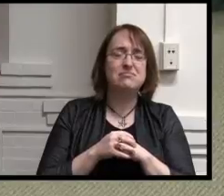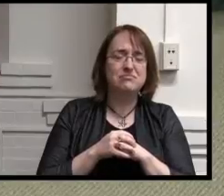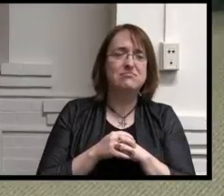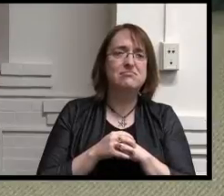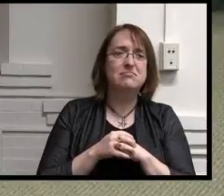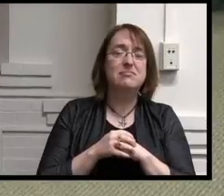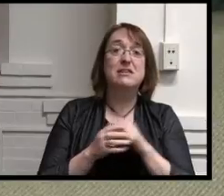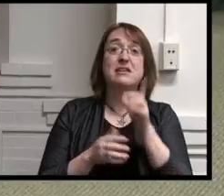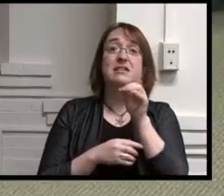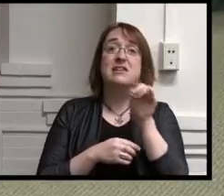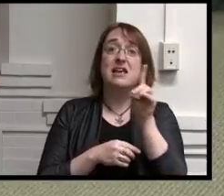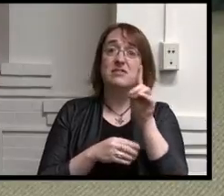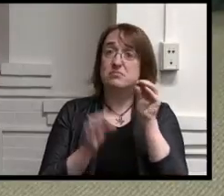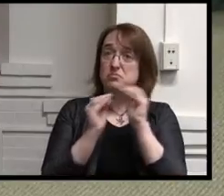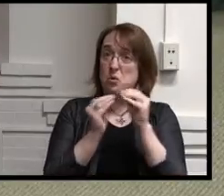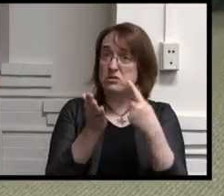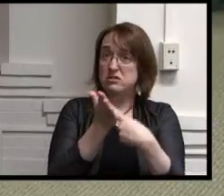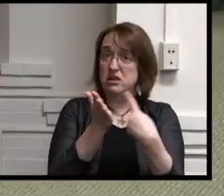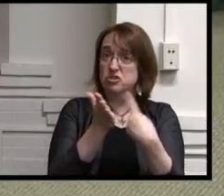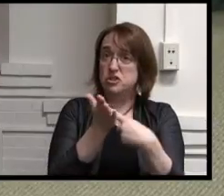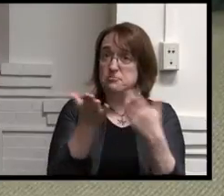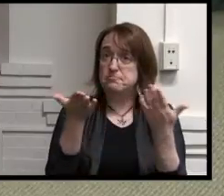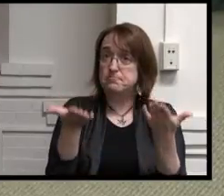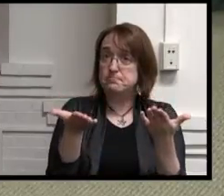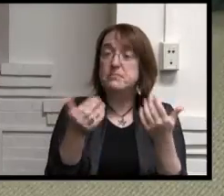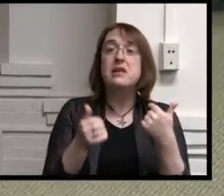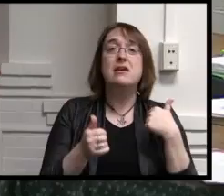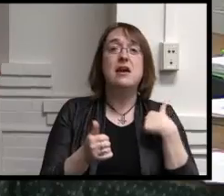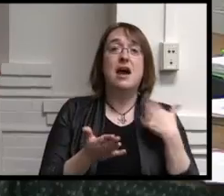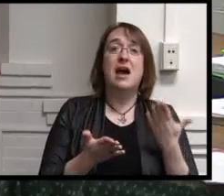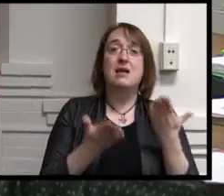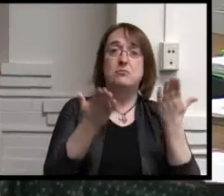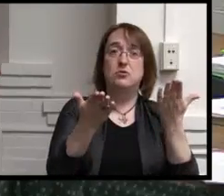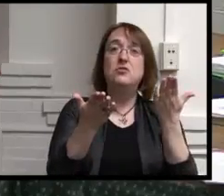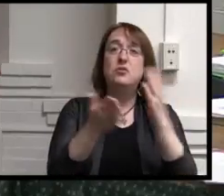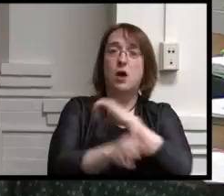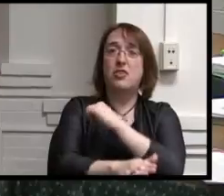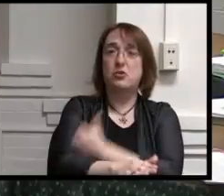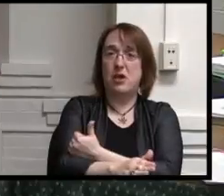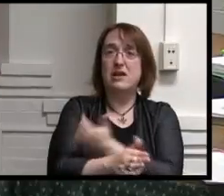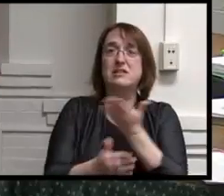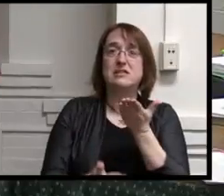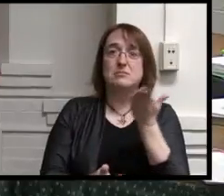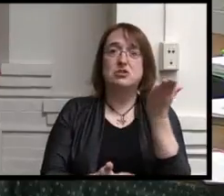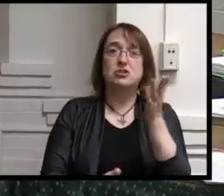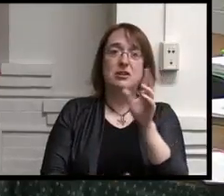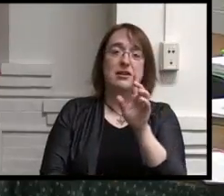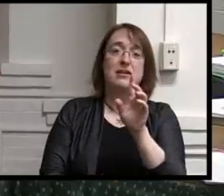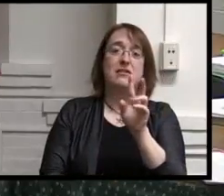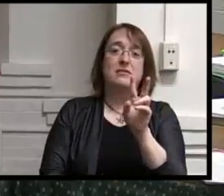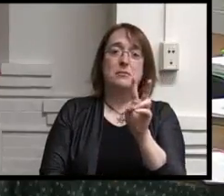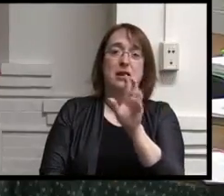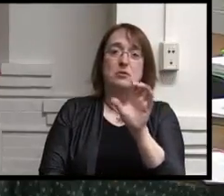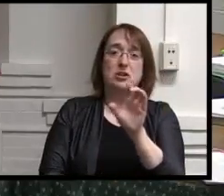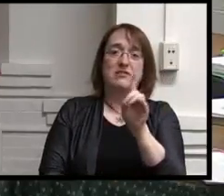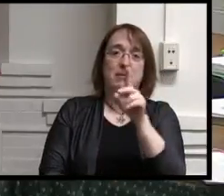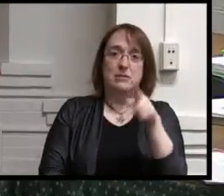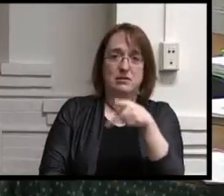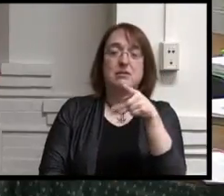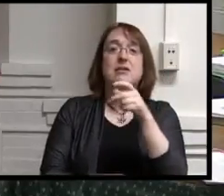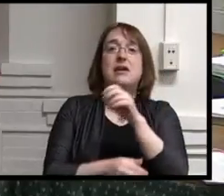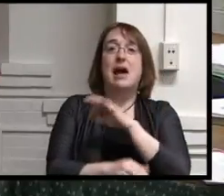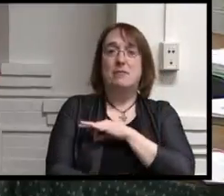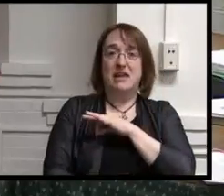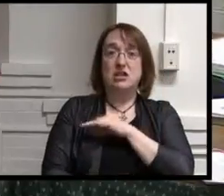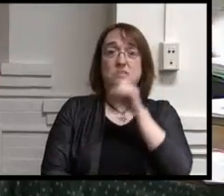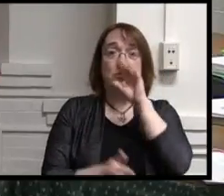Any further discussion? I move to authorize submission of the Vermont Community Development Program Planning Grant application in the